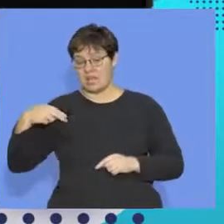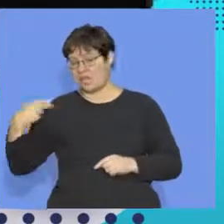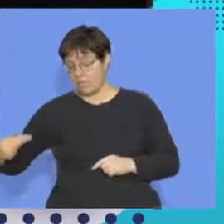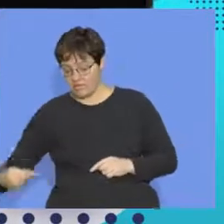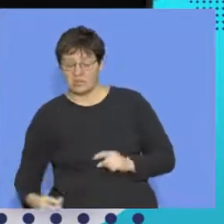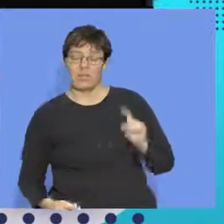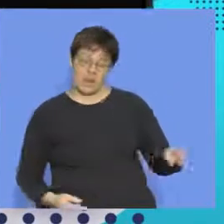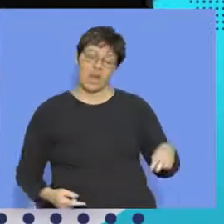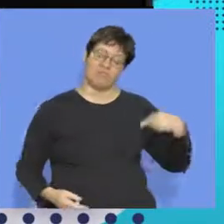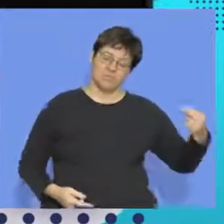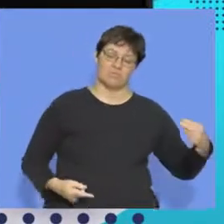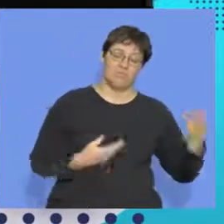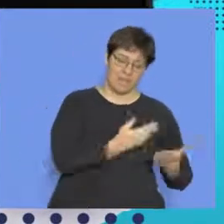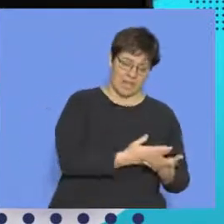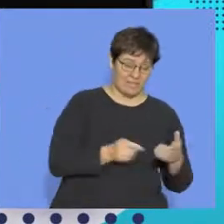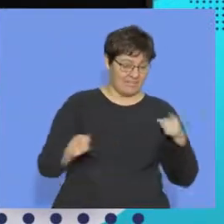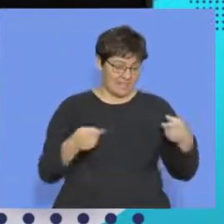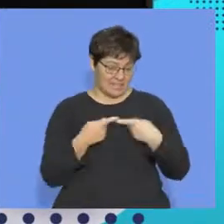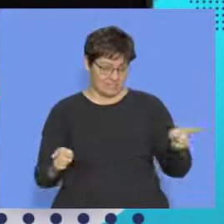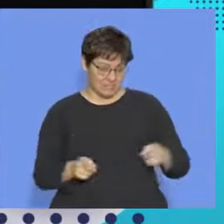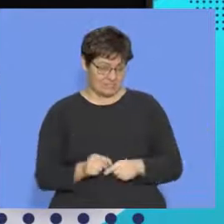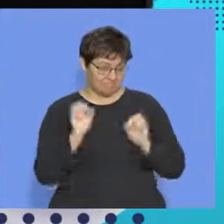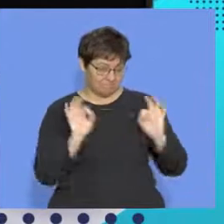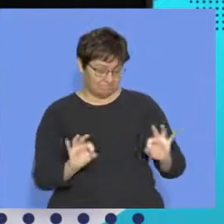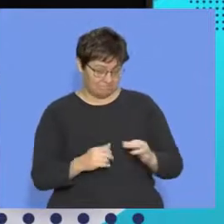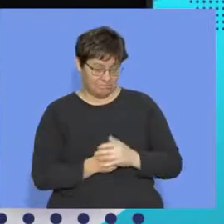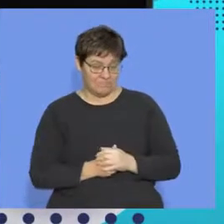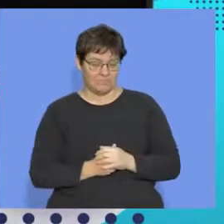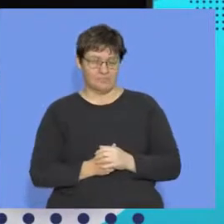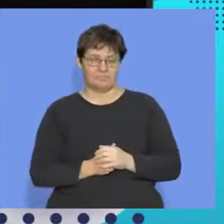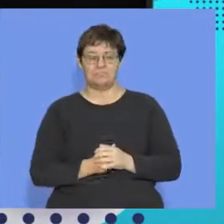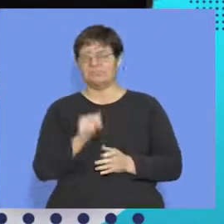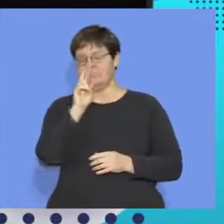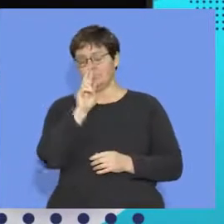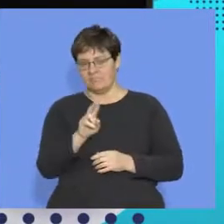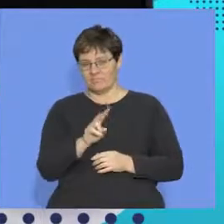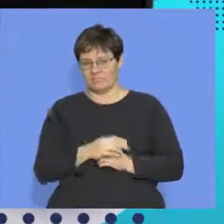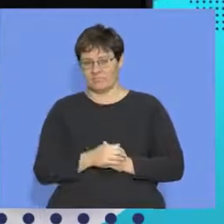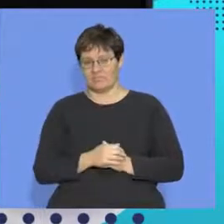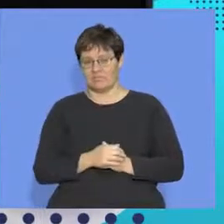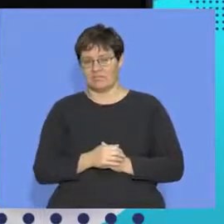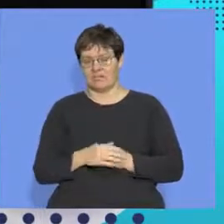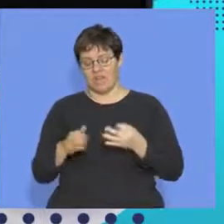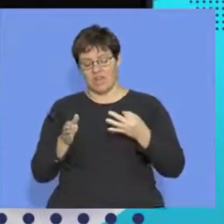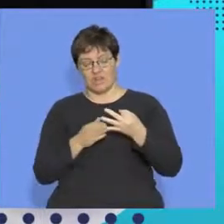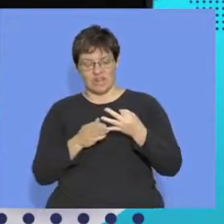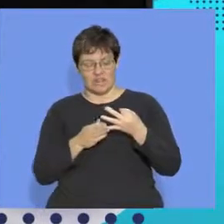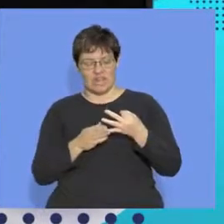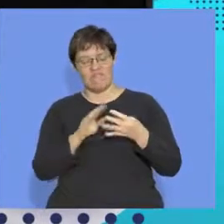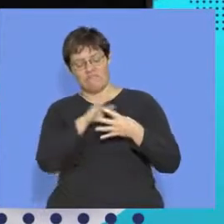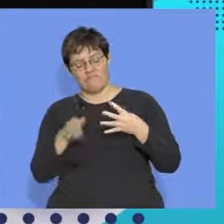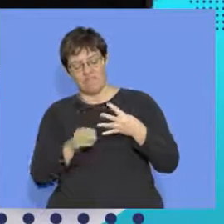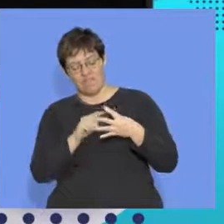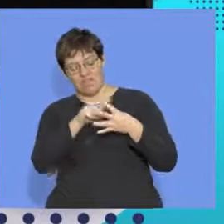and repetition not allowed. Fantastic. Okay. Let's look at this third and the